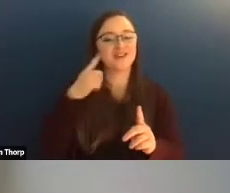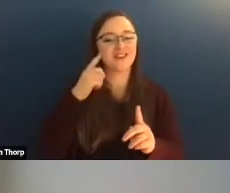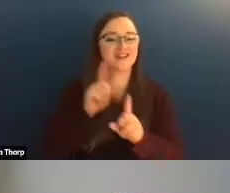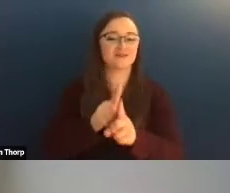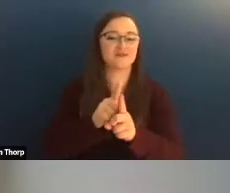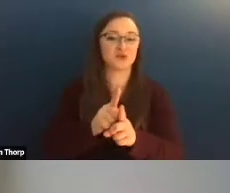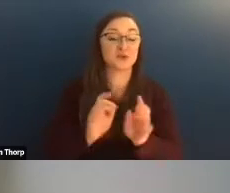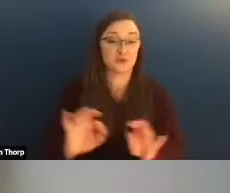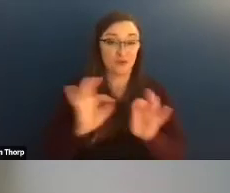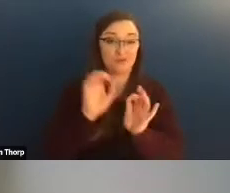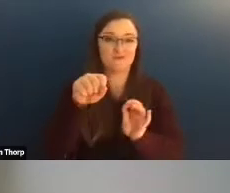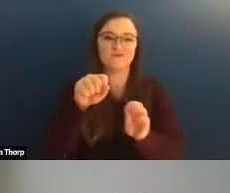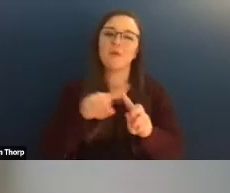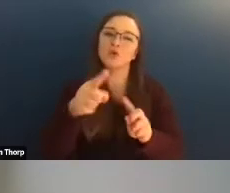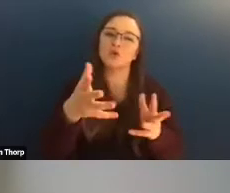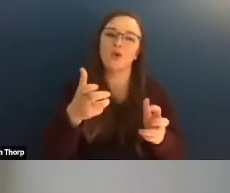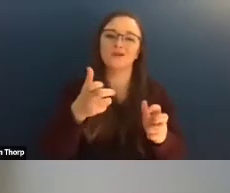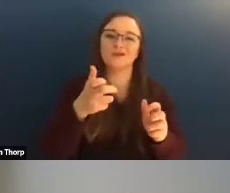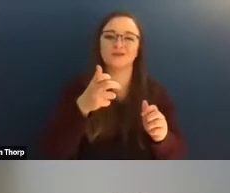want to get a good variety of